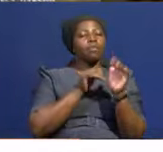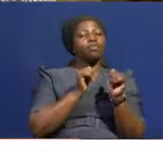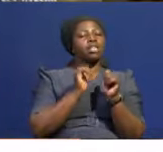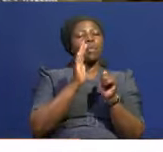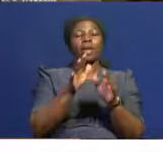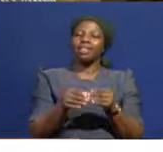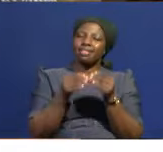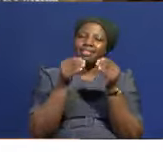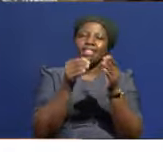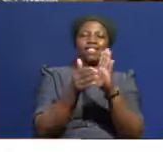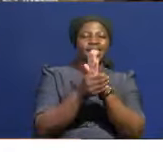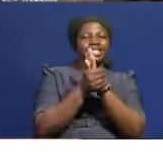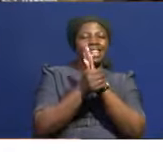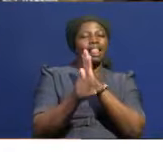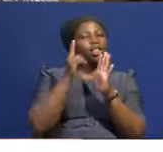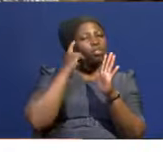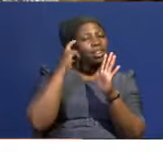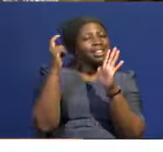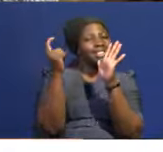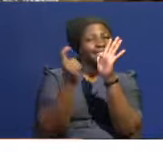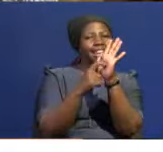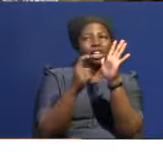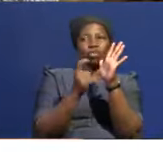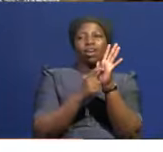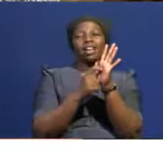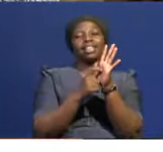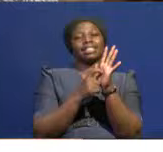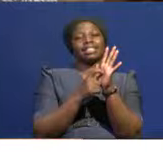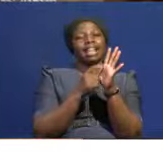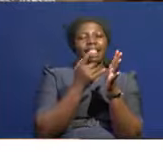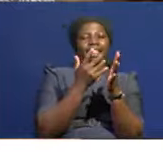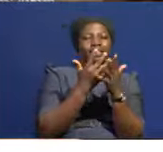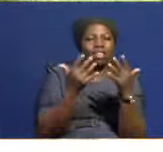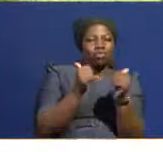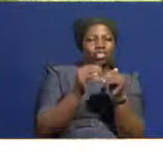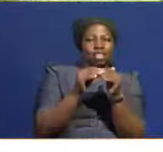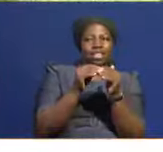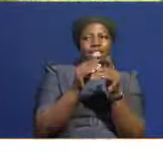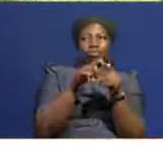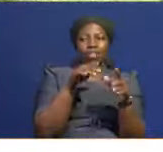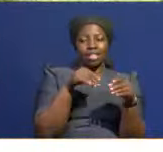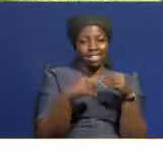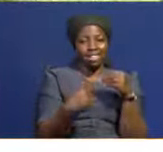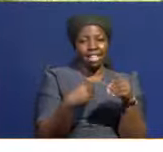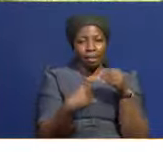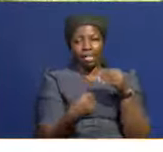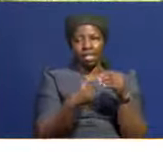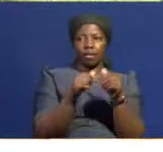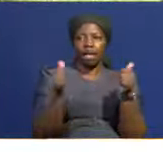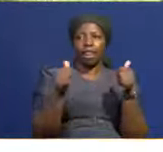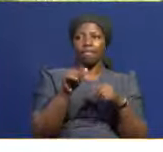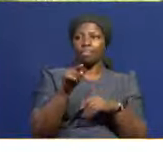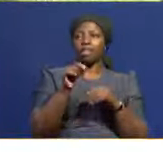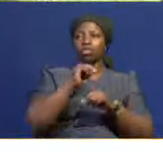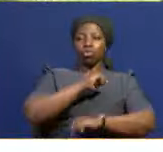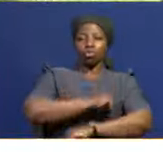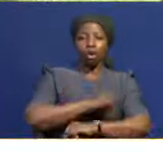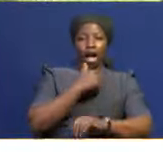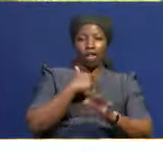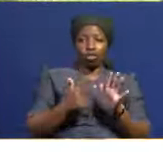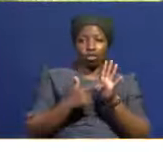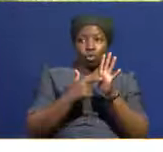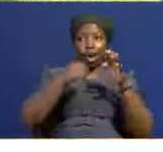them with skills to recognize signs of disabilities effectively. Shule hii imedhihirisha kwamba huyu